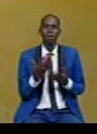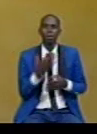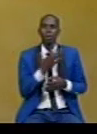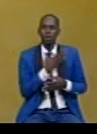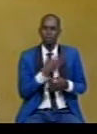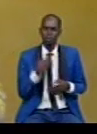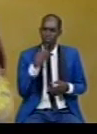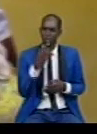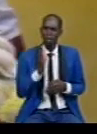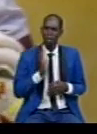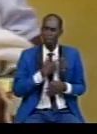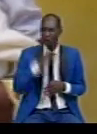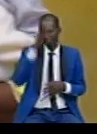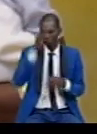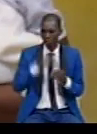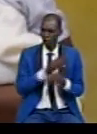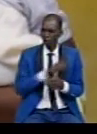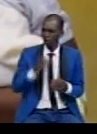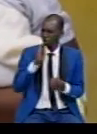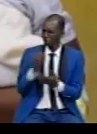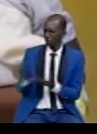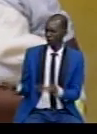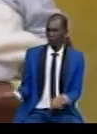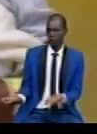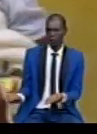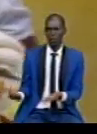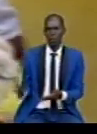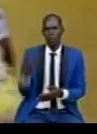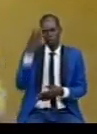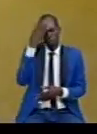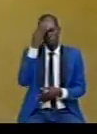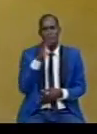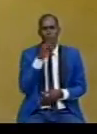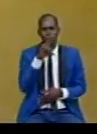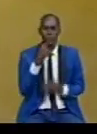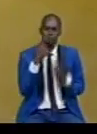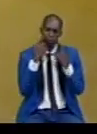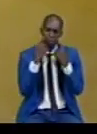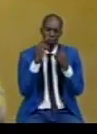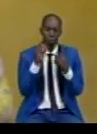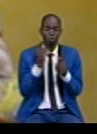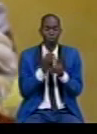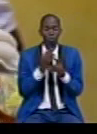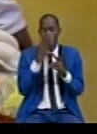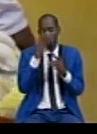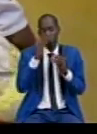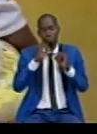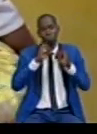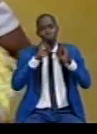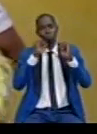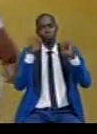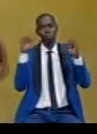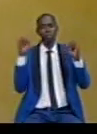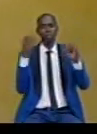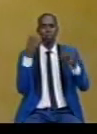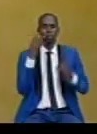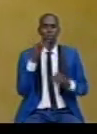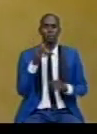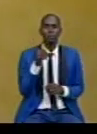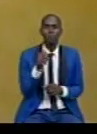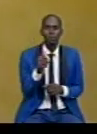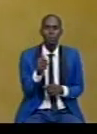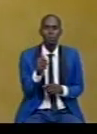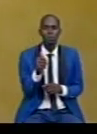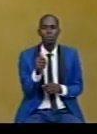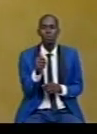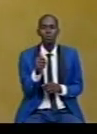here. Why are you crying? And I opened my eyes on that dream. I saw myself, we